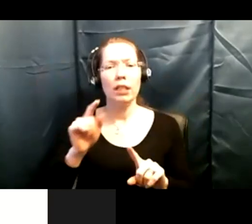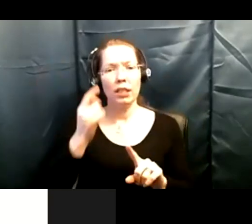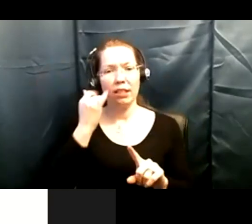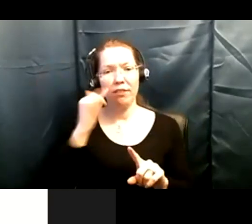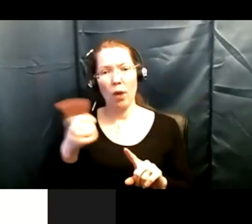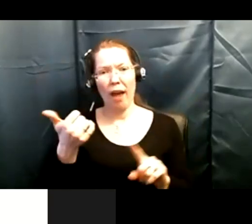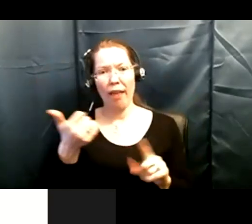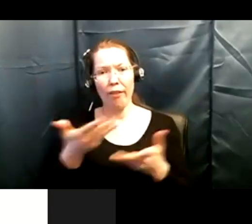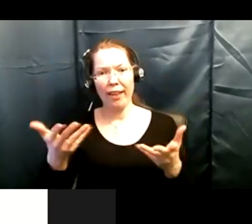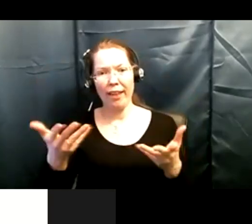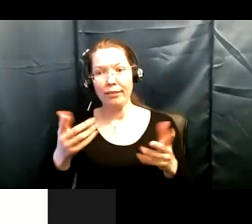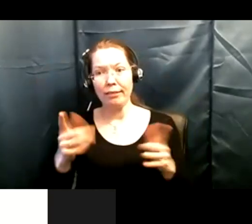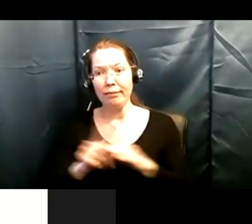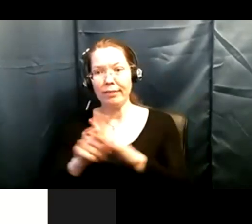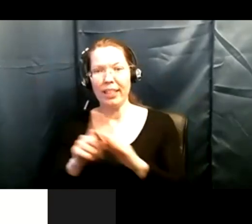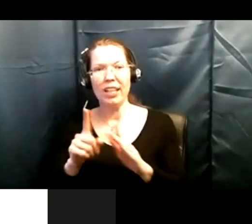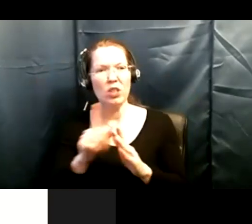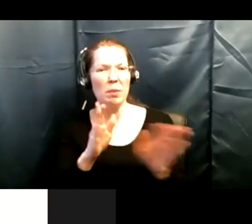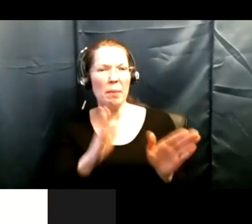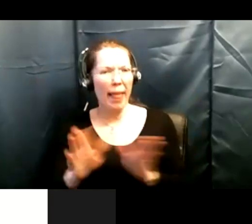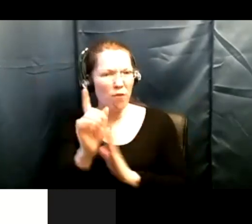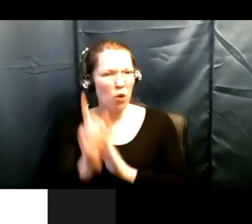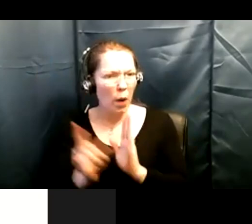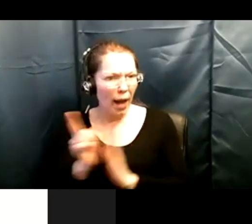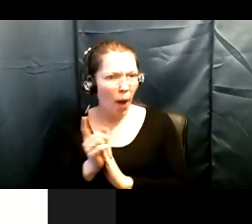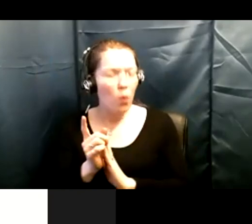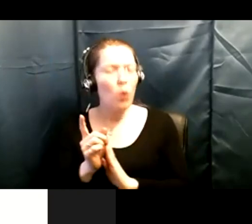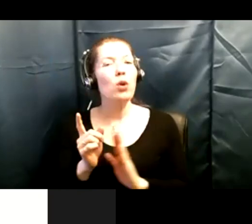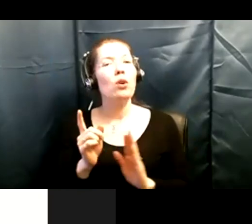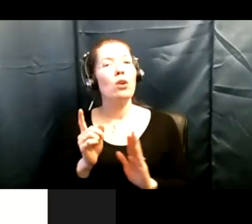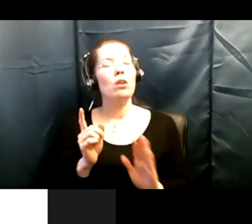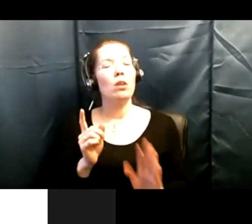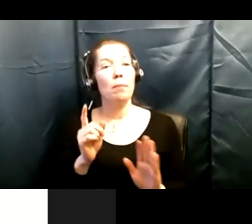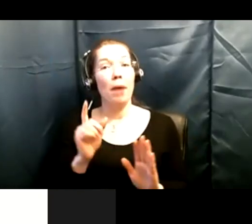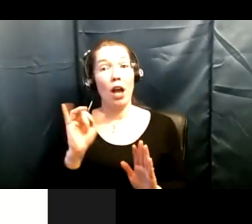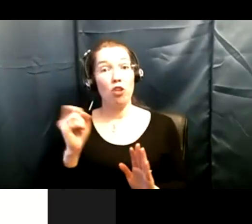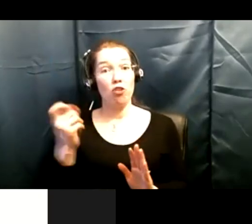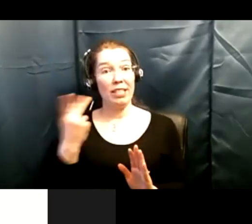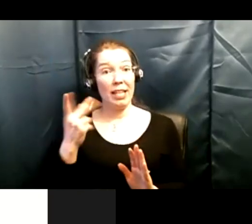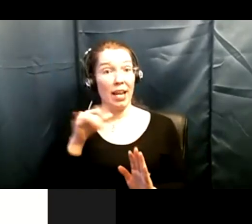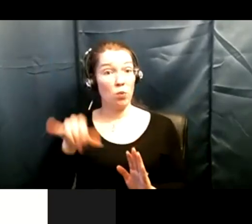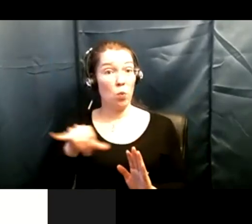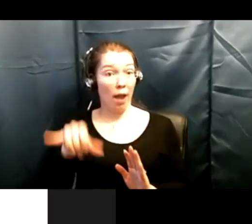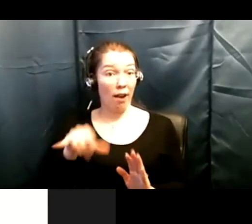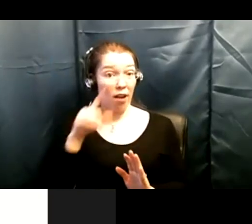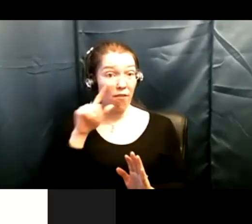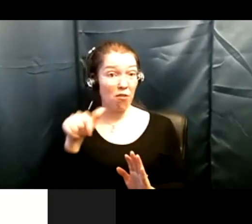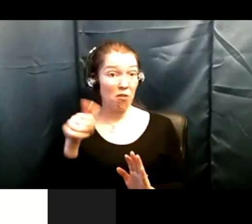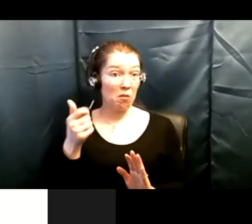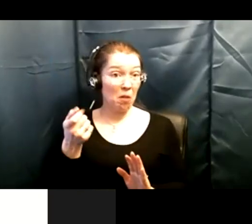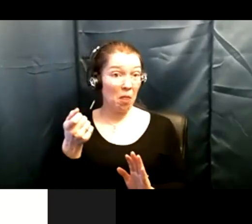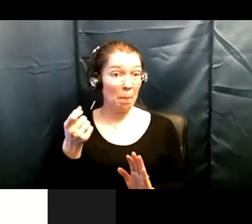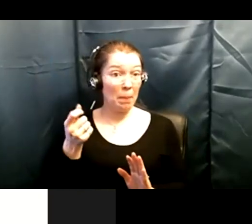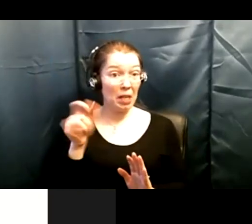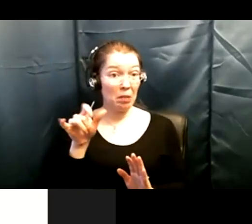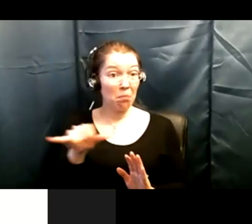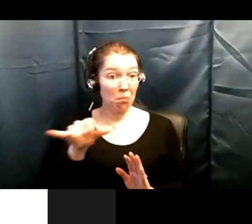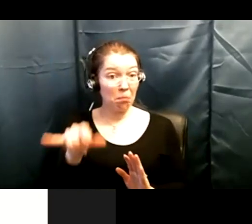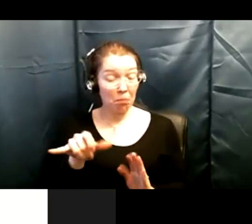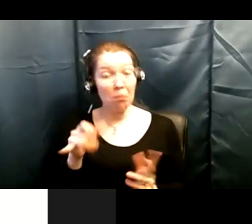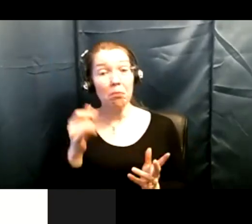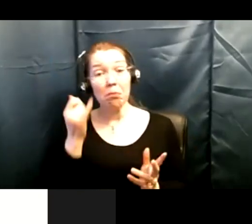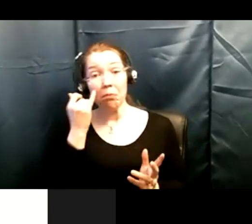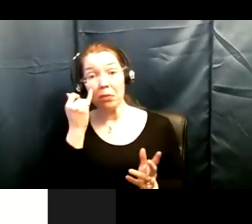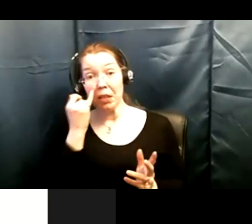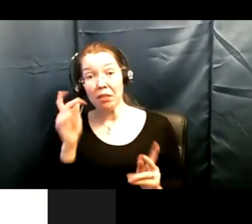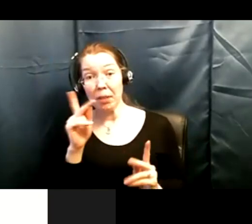to do at 11, since we planned an hour. But Chris and I will hang around here for another little bit in case